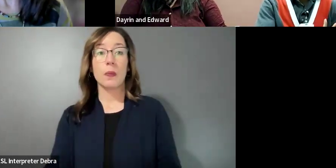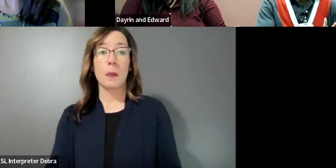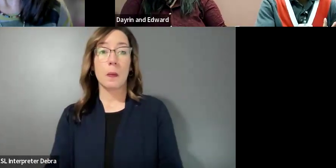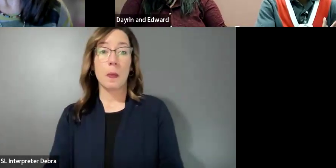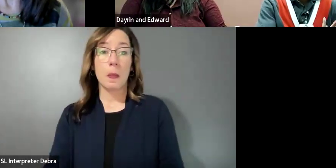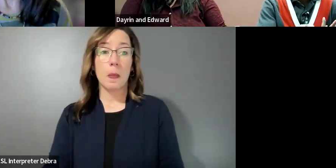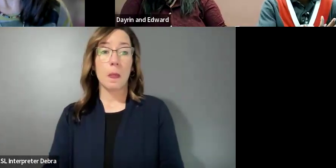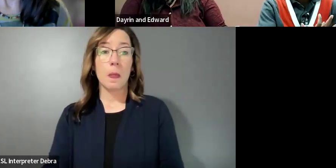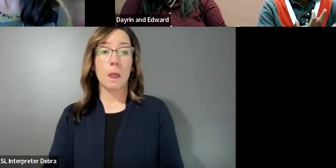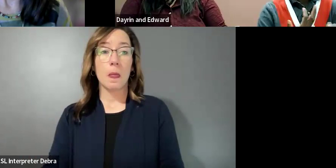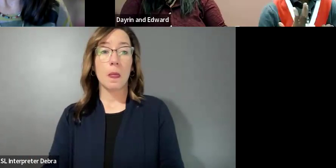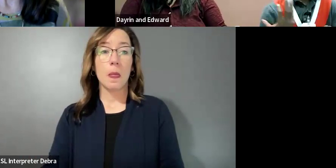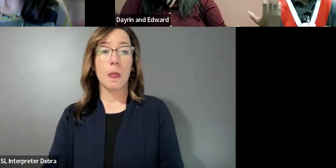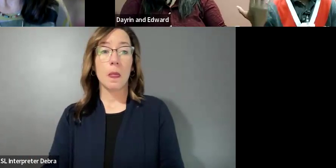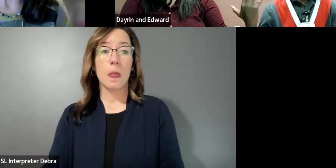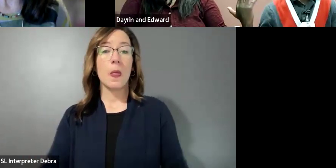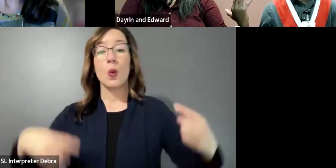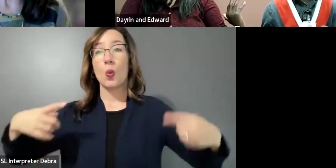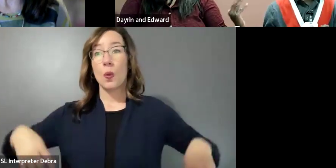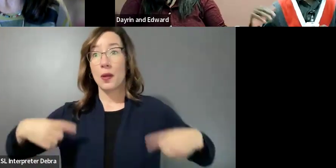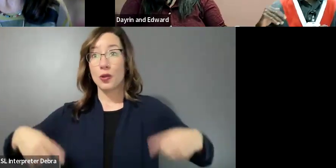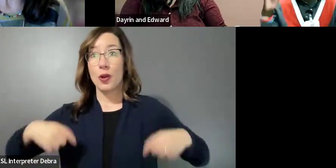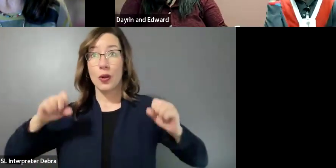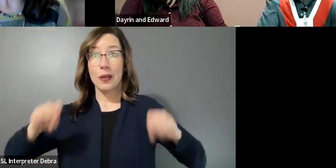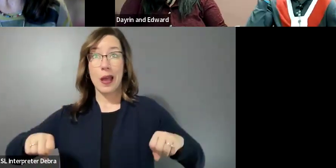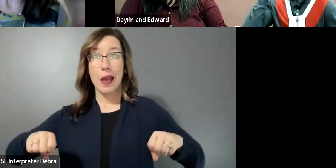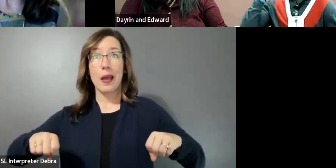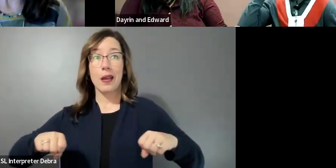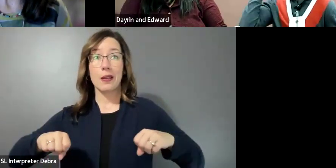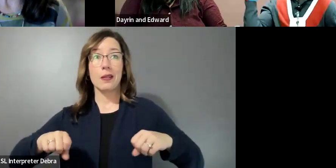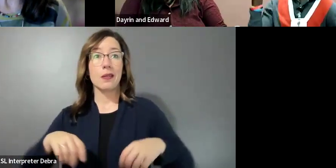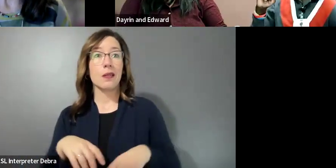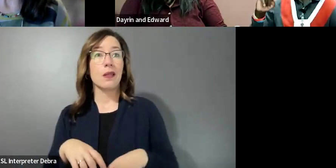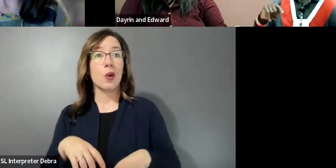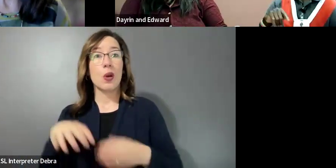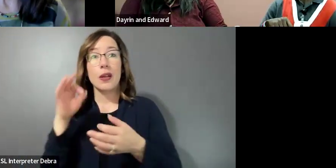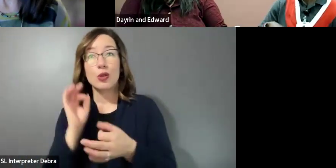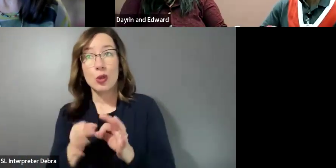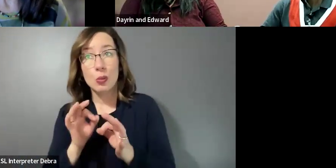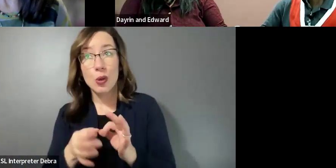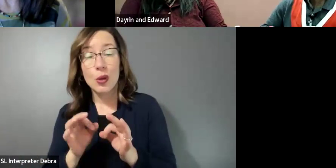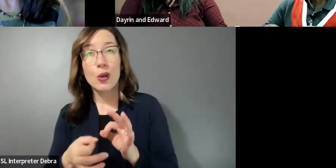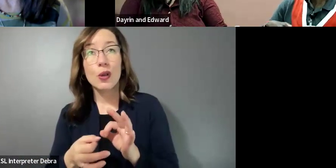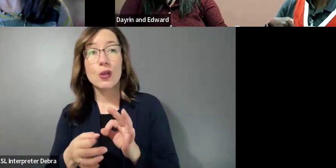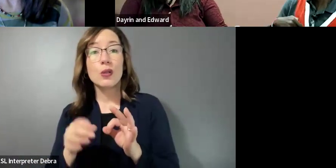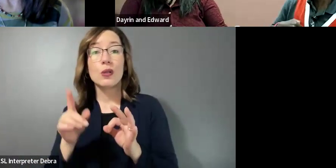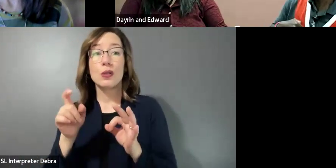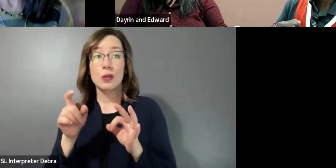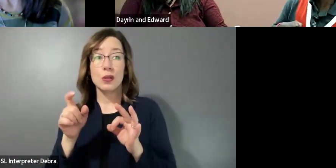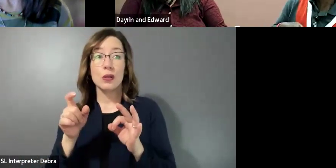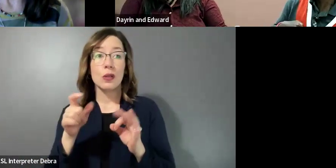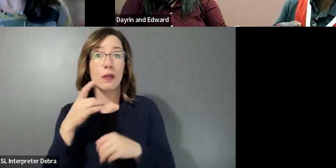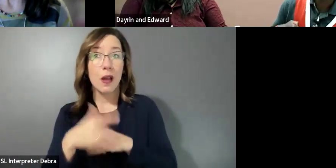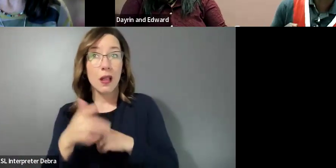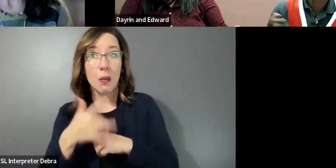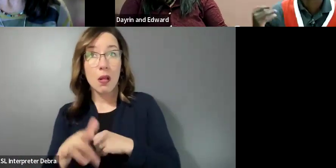Wheelchair accessible, language interpreter. That one is more important to me. And to As- me